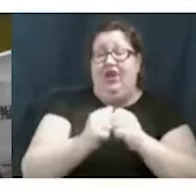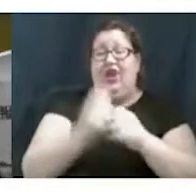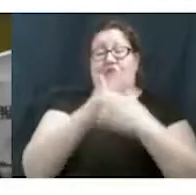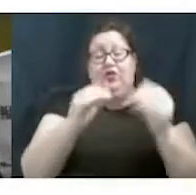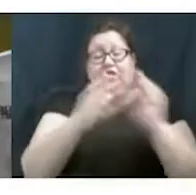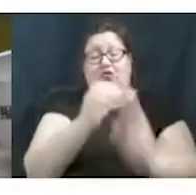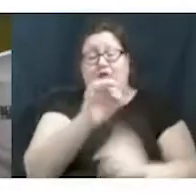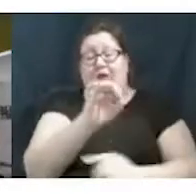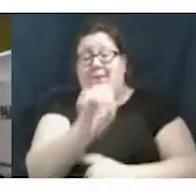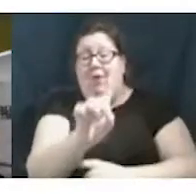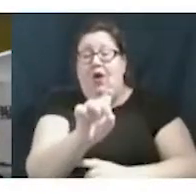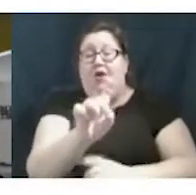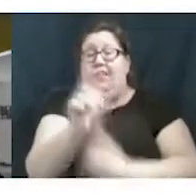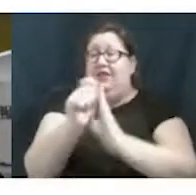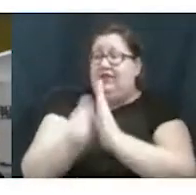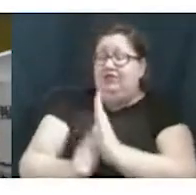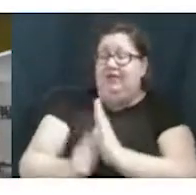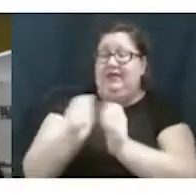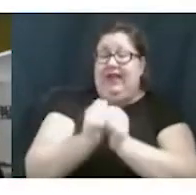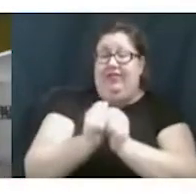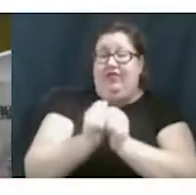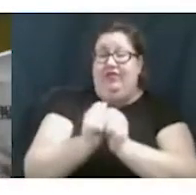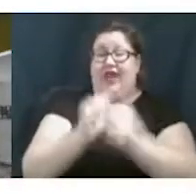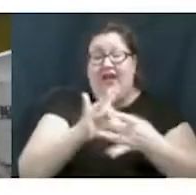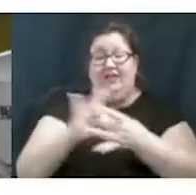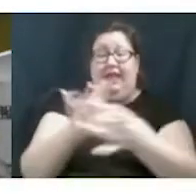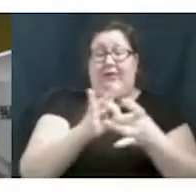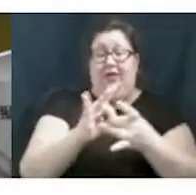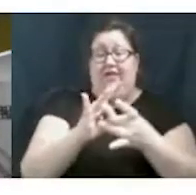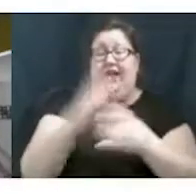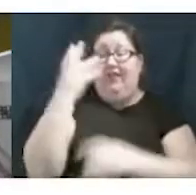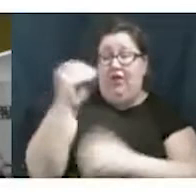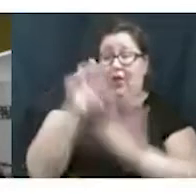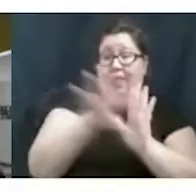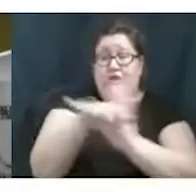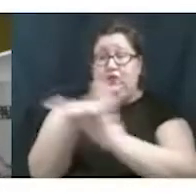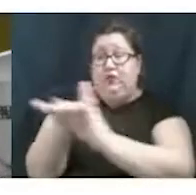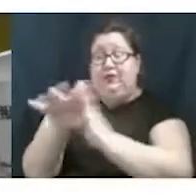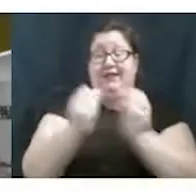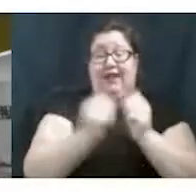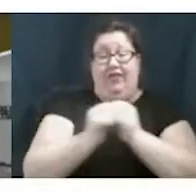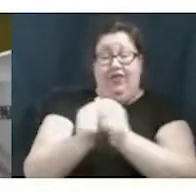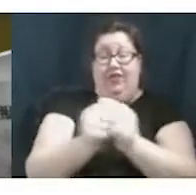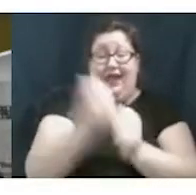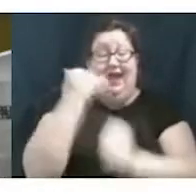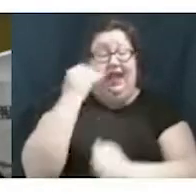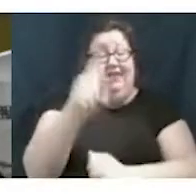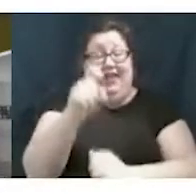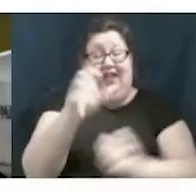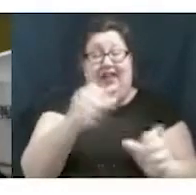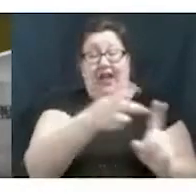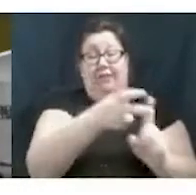together. So it's a very collaborative thing. They'll go out and shoot together. And if they need, they can pull people from other learning